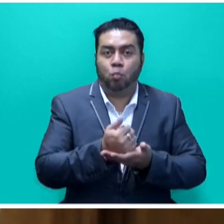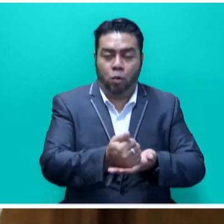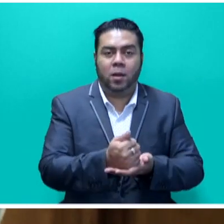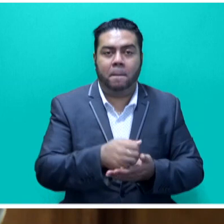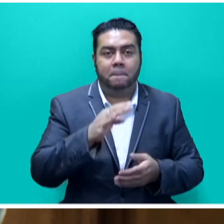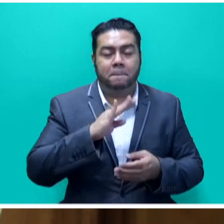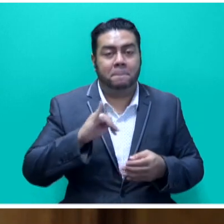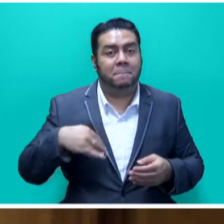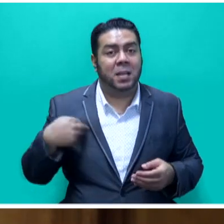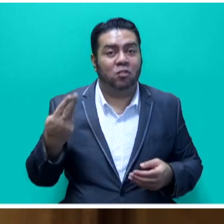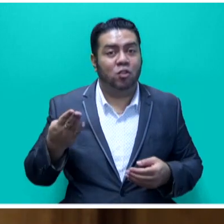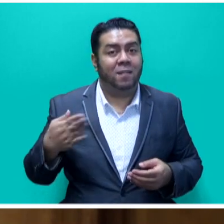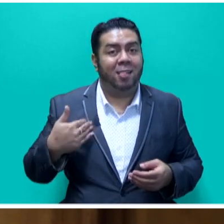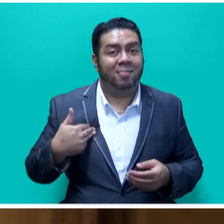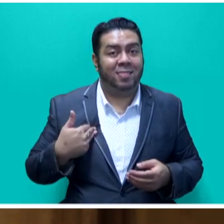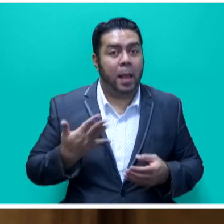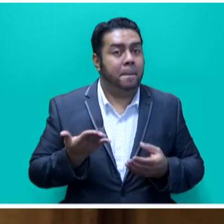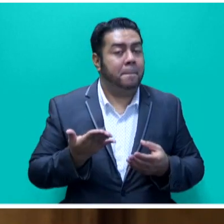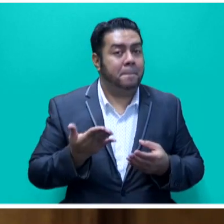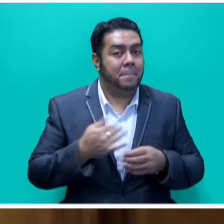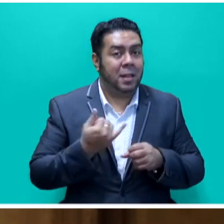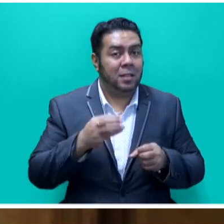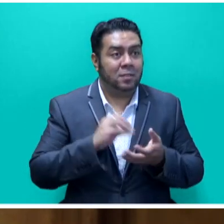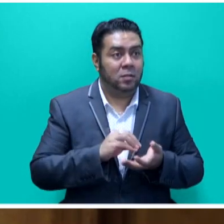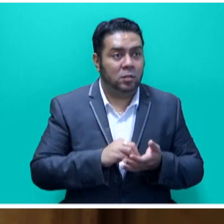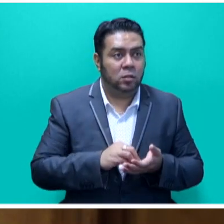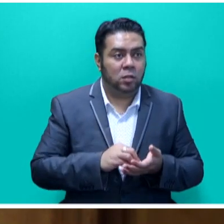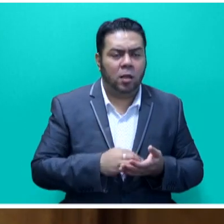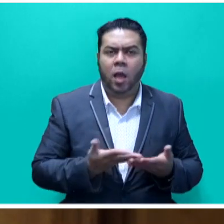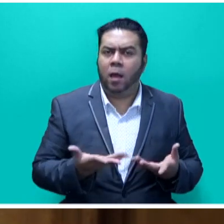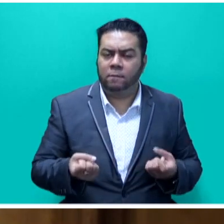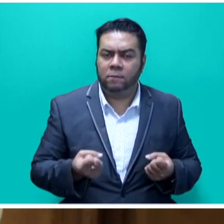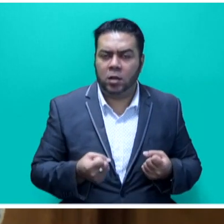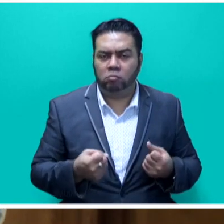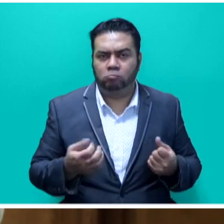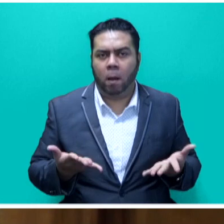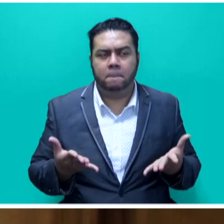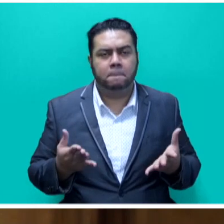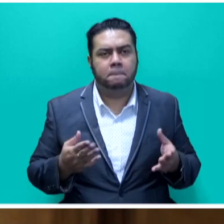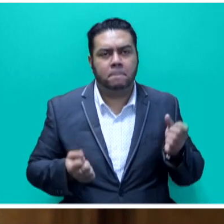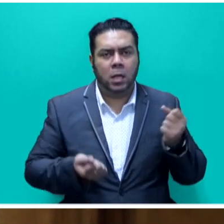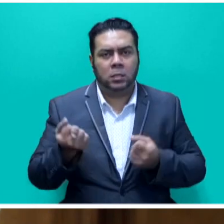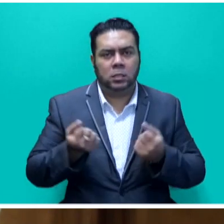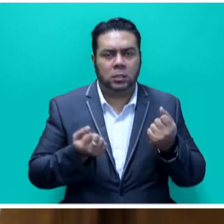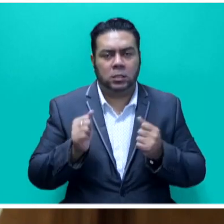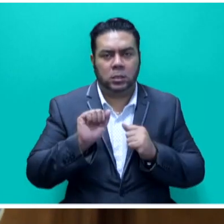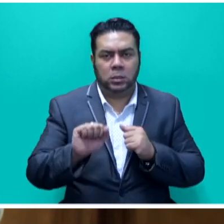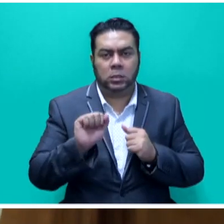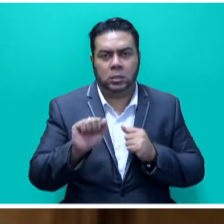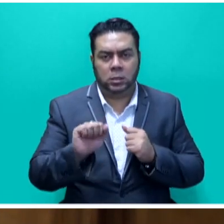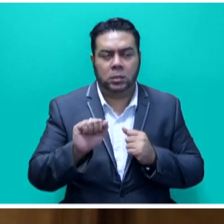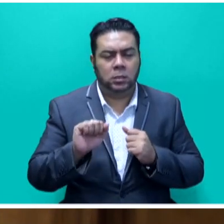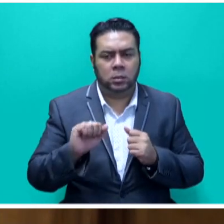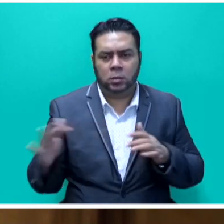the COVID-19 vaccination campaign. The 3 REACH buses had offered a walk-in service to Fijians in the urban and peri-urban areas